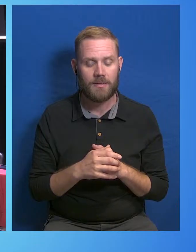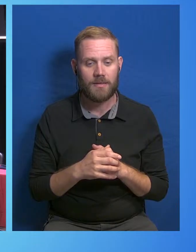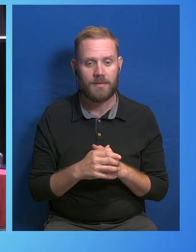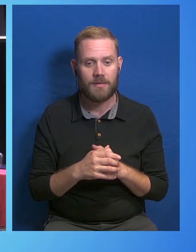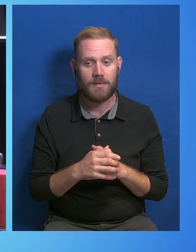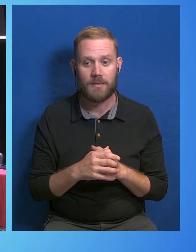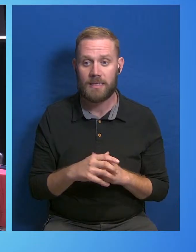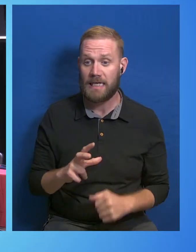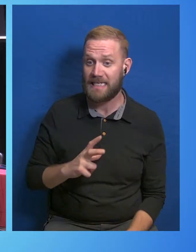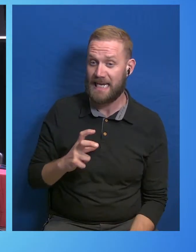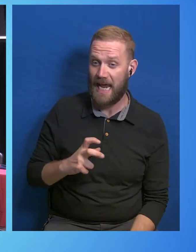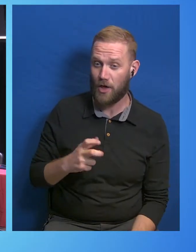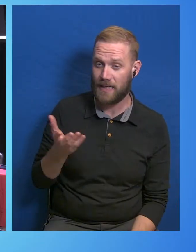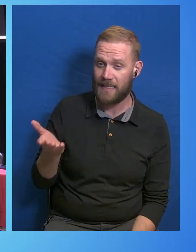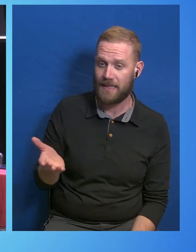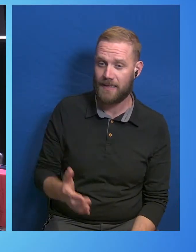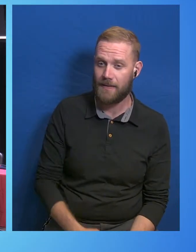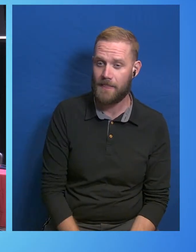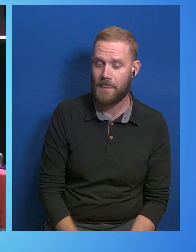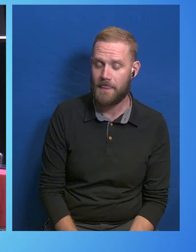Board Member Terry?